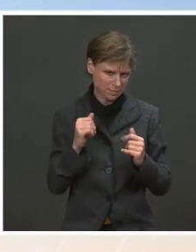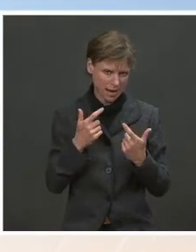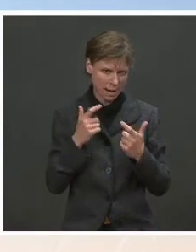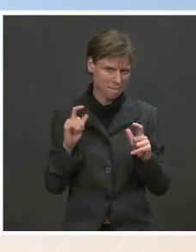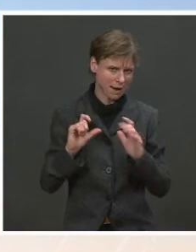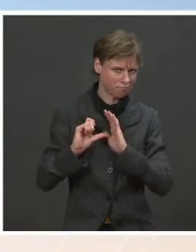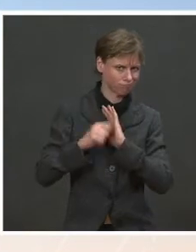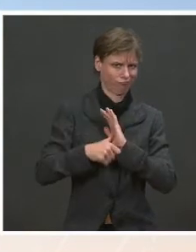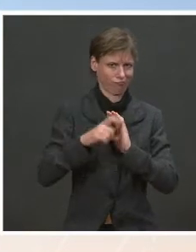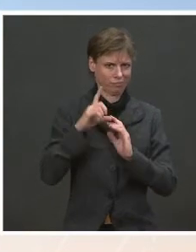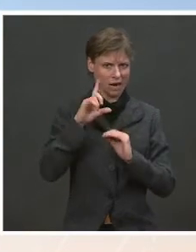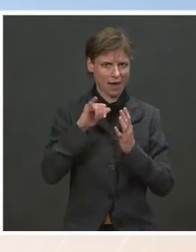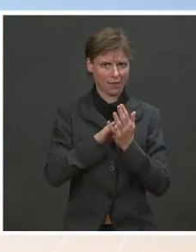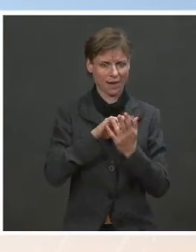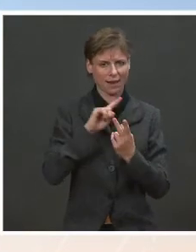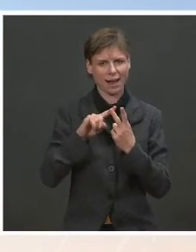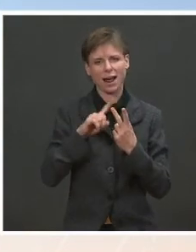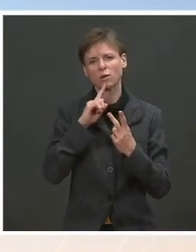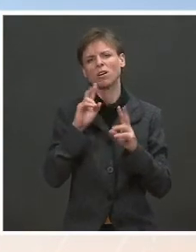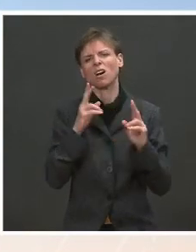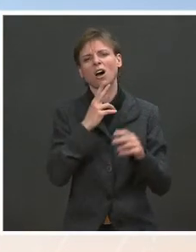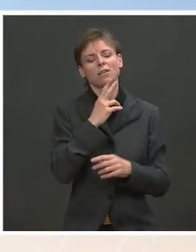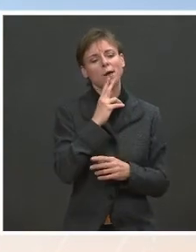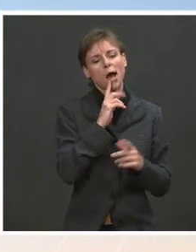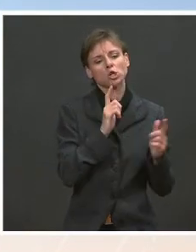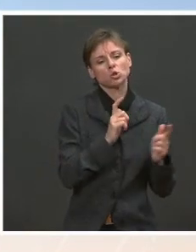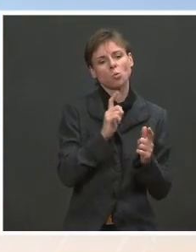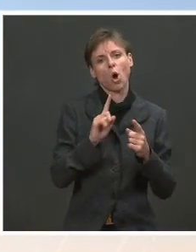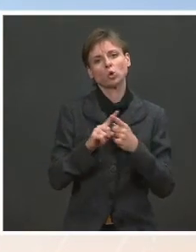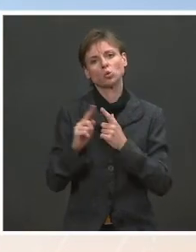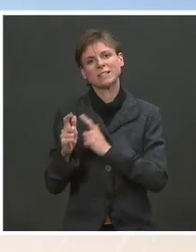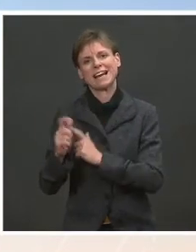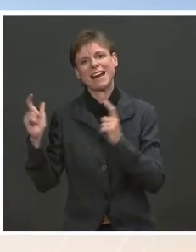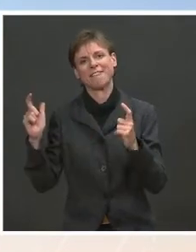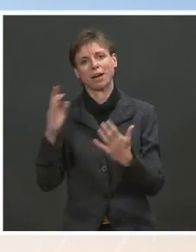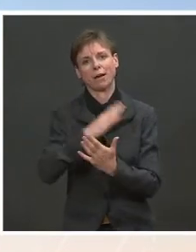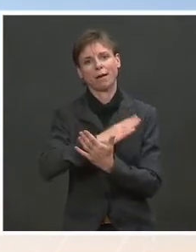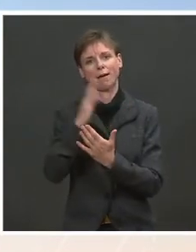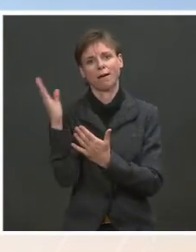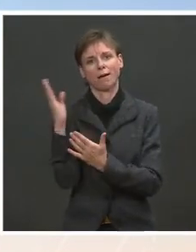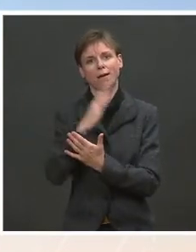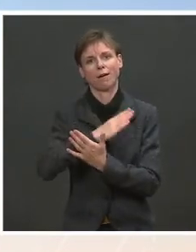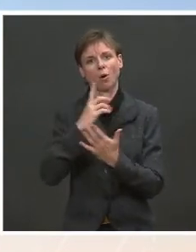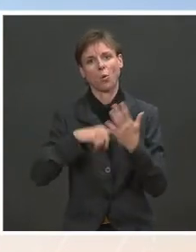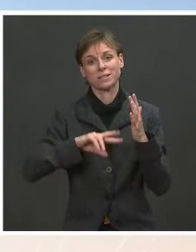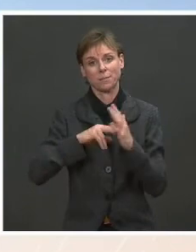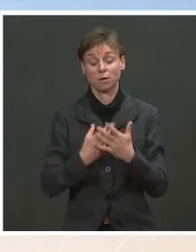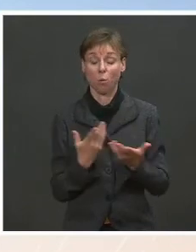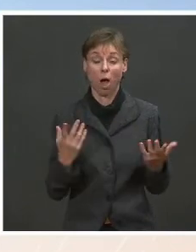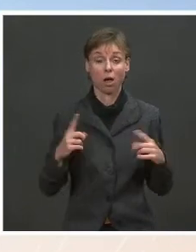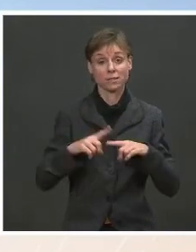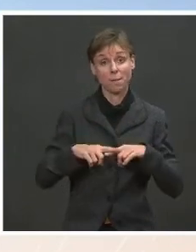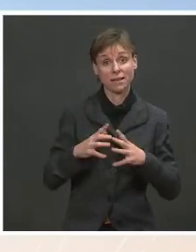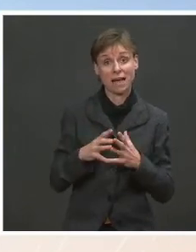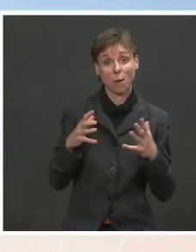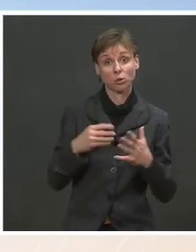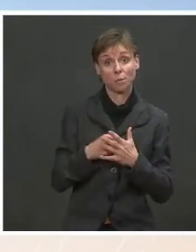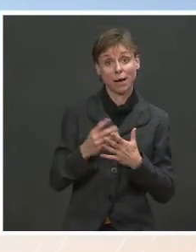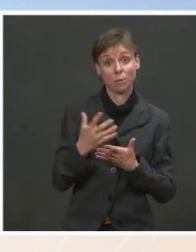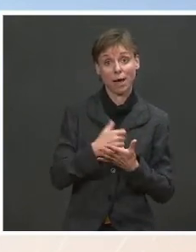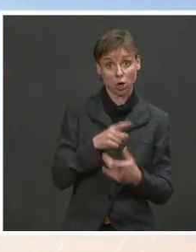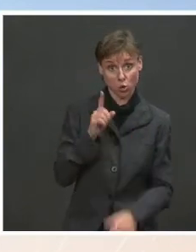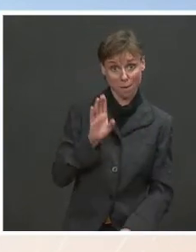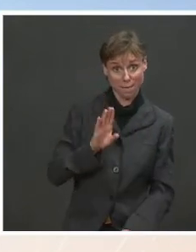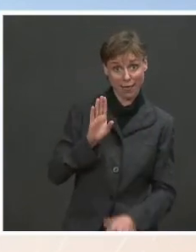what does small to significant mean? It depends on how much money you make. Are you a billionaire?